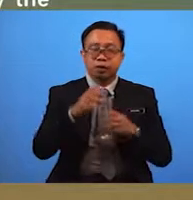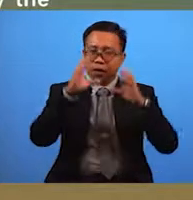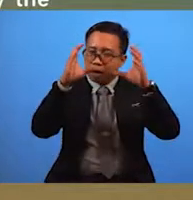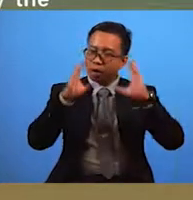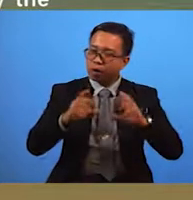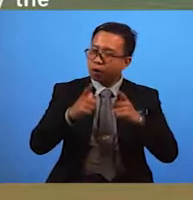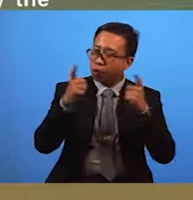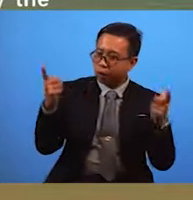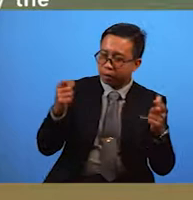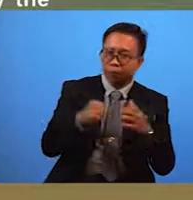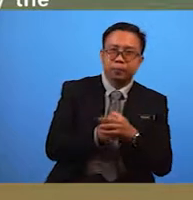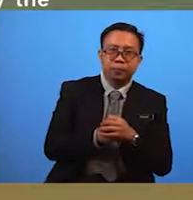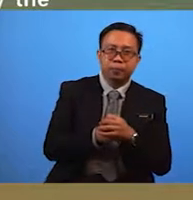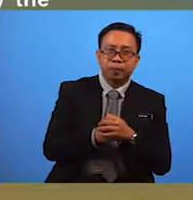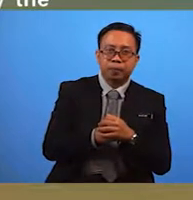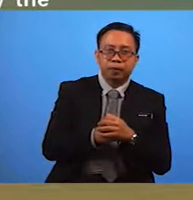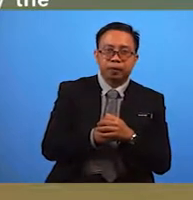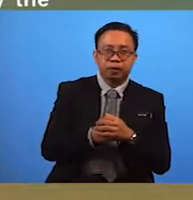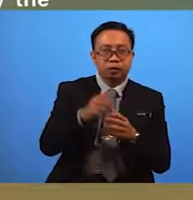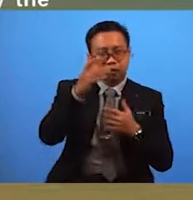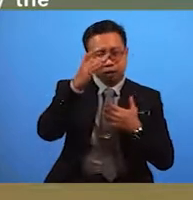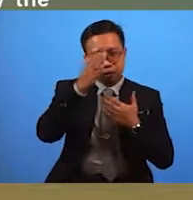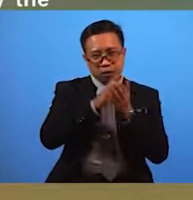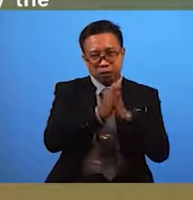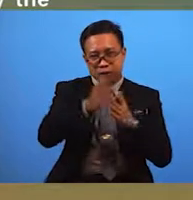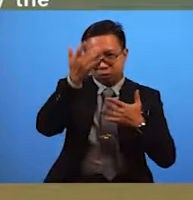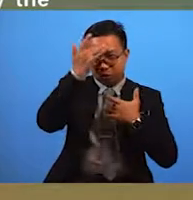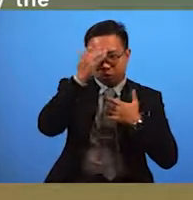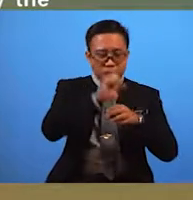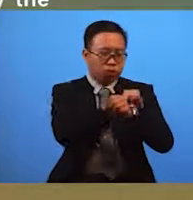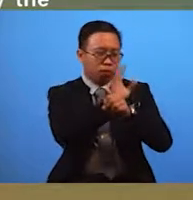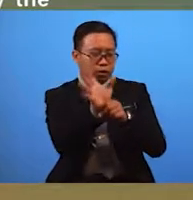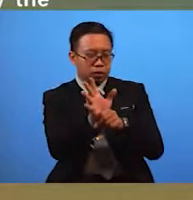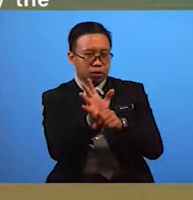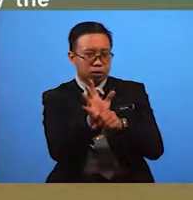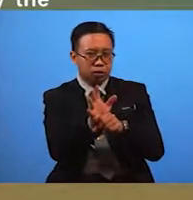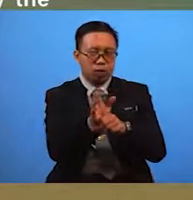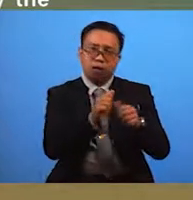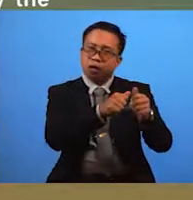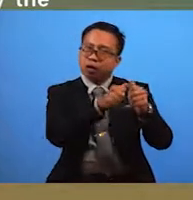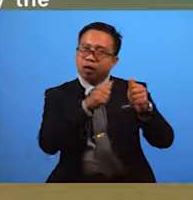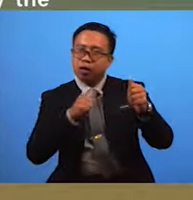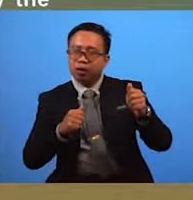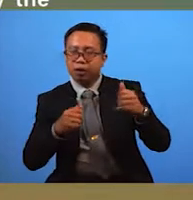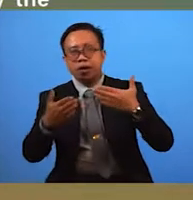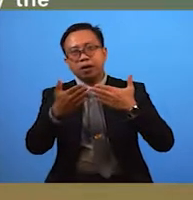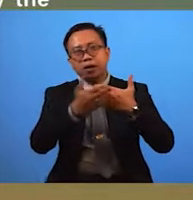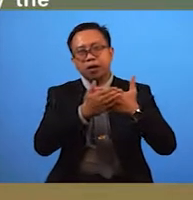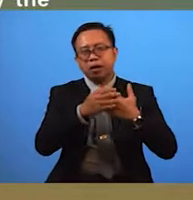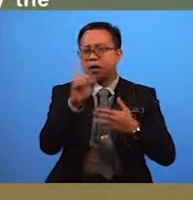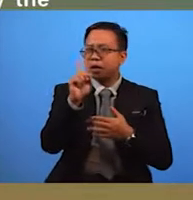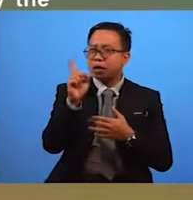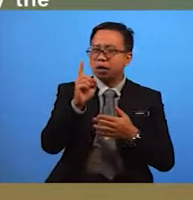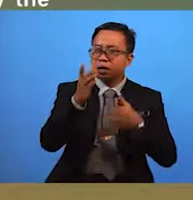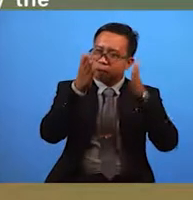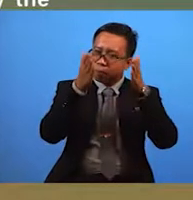Another way to protect ourselves from being a victim of COVID-19 is to avoid being near